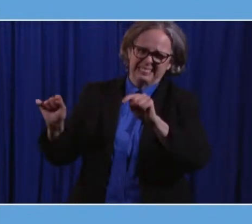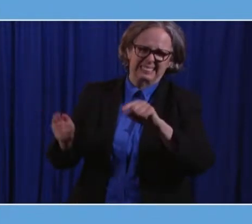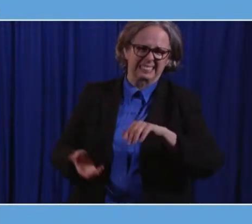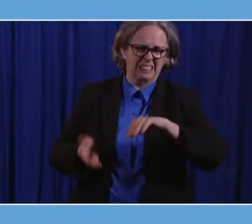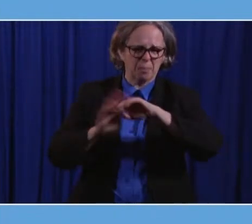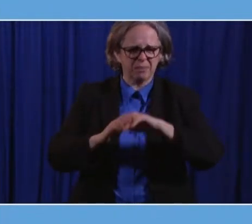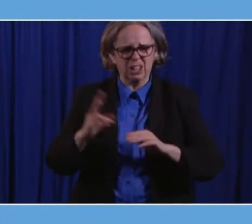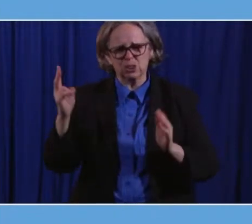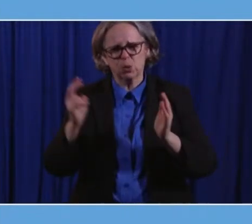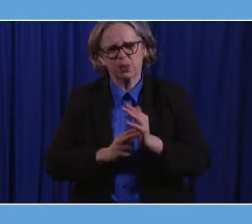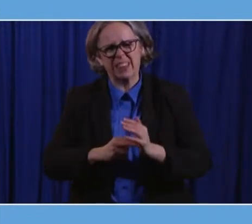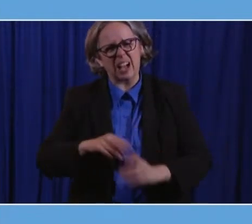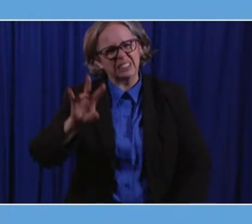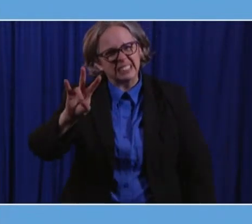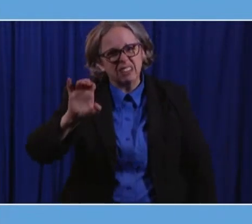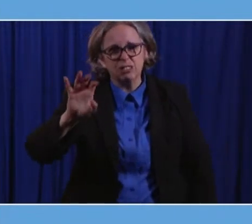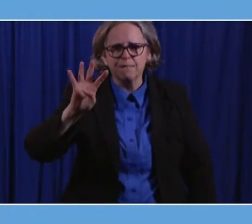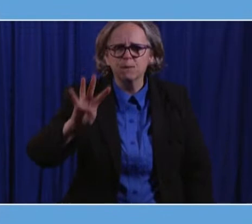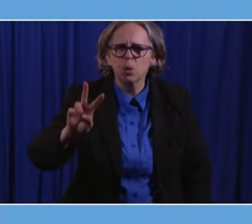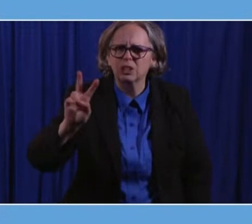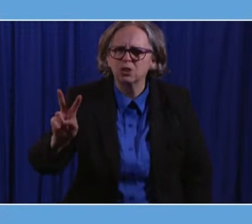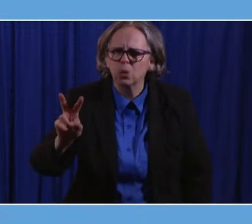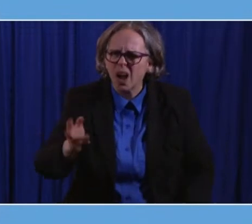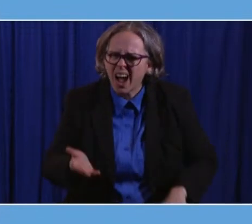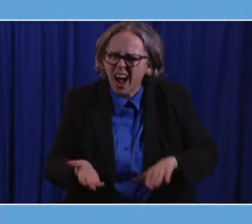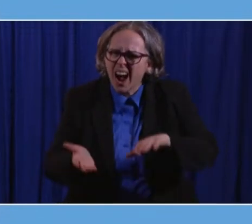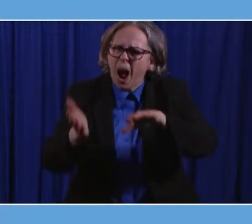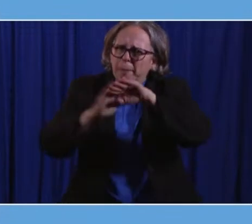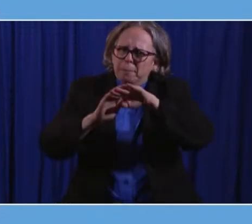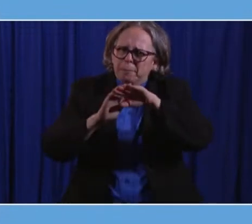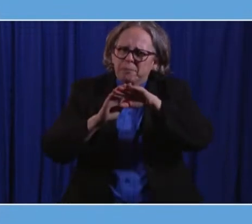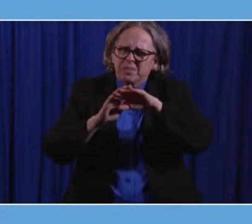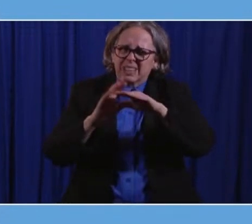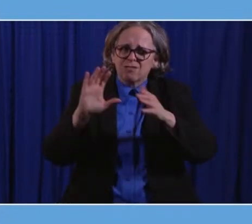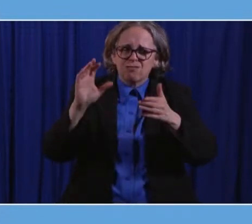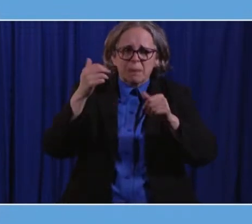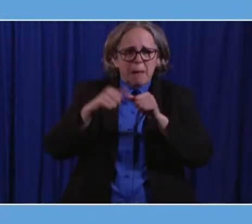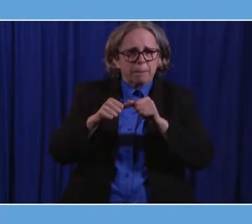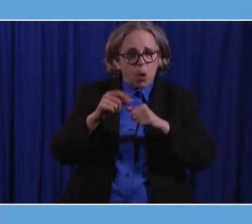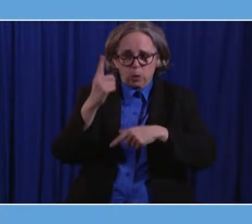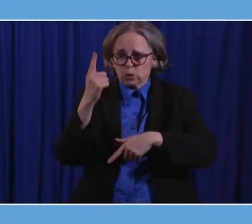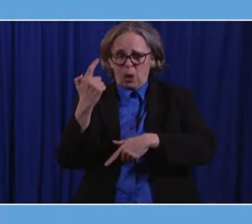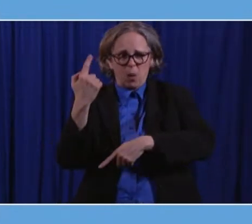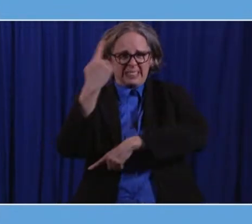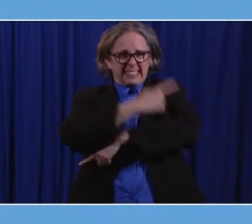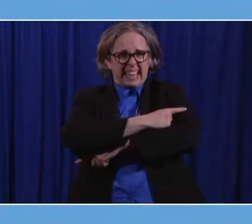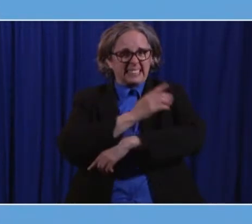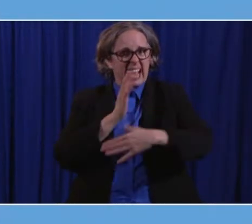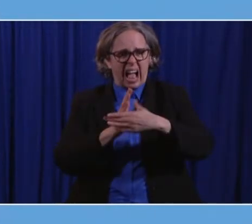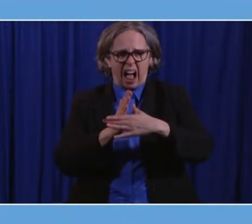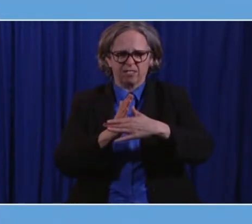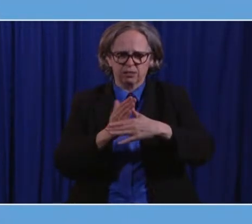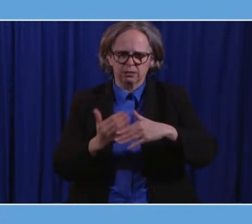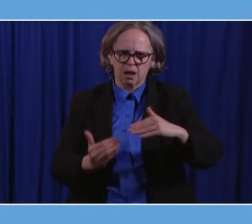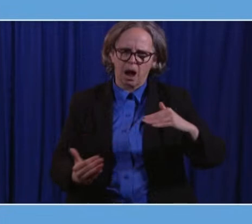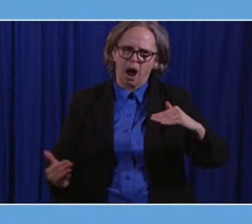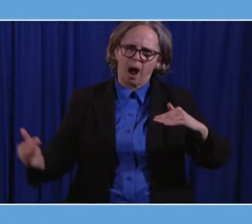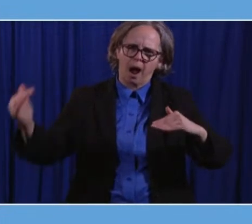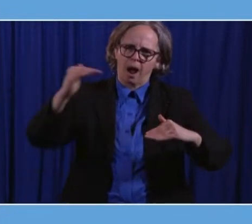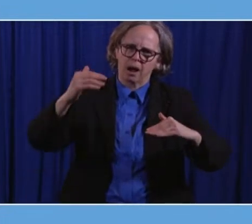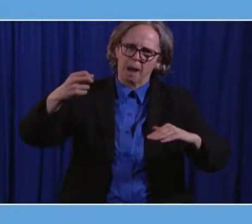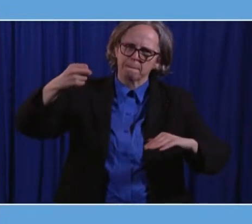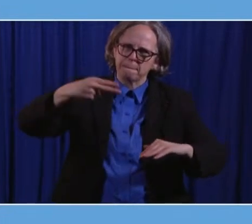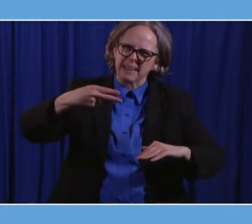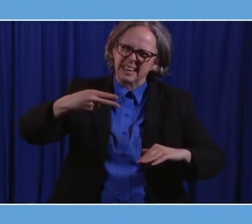2742 today. If you look at the average for the last 21 days, that was 18. So these numbers are up. Hospitalizations